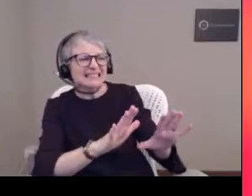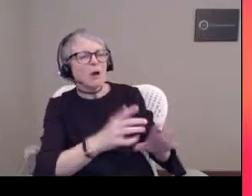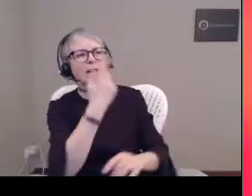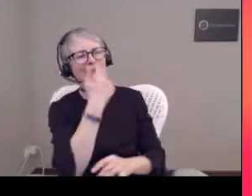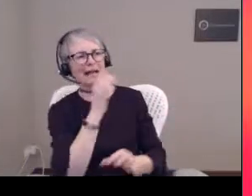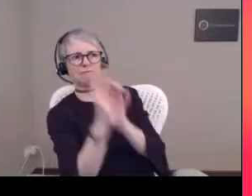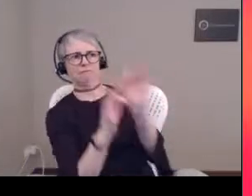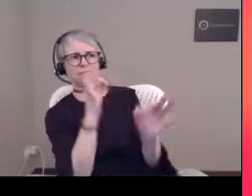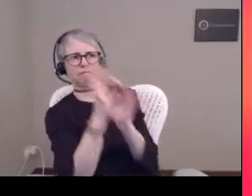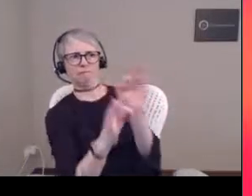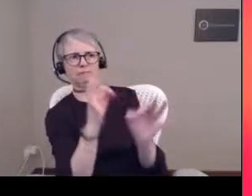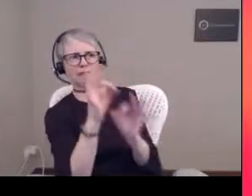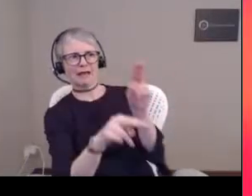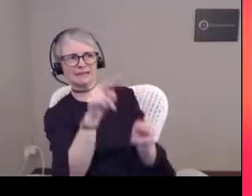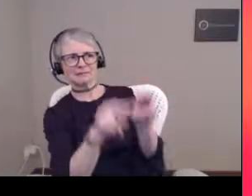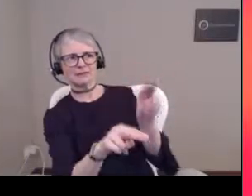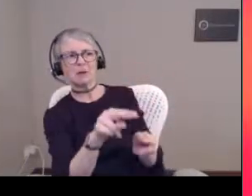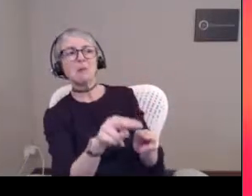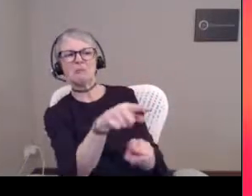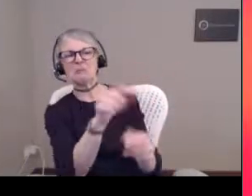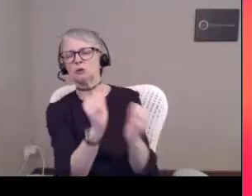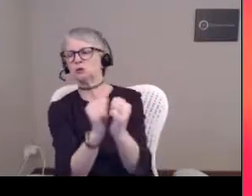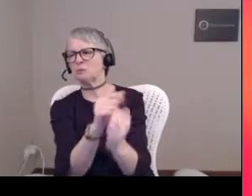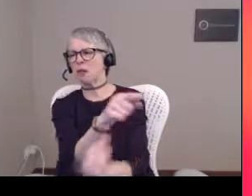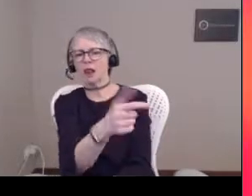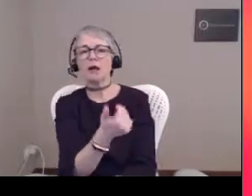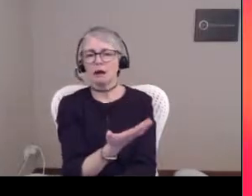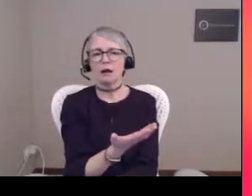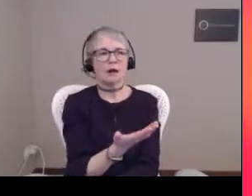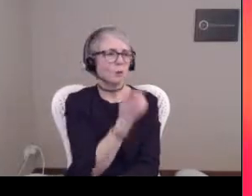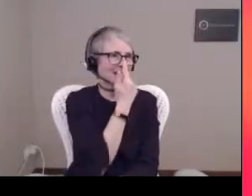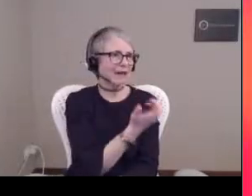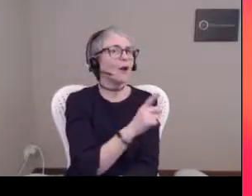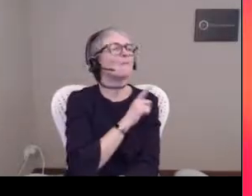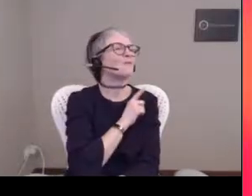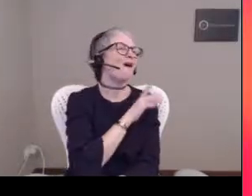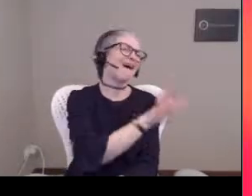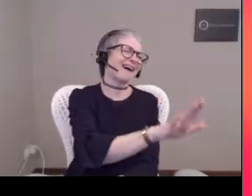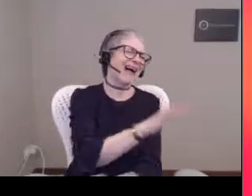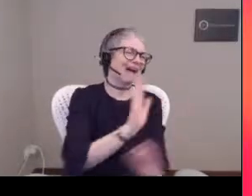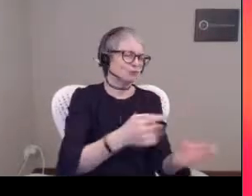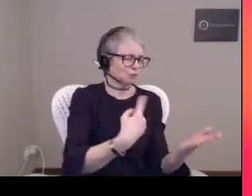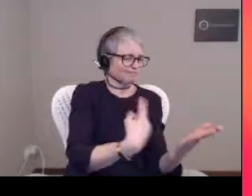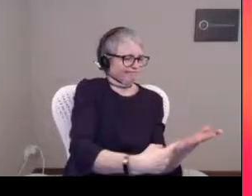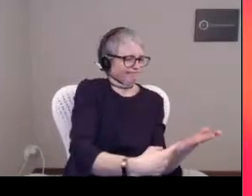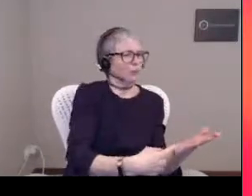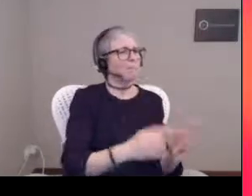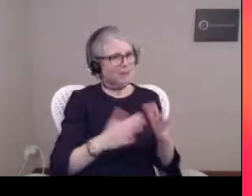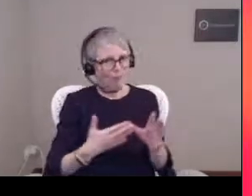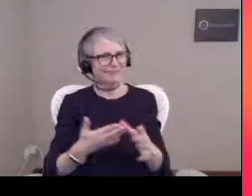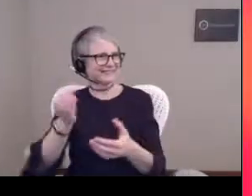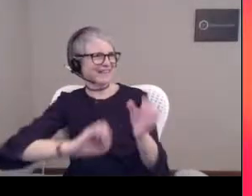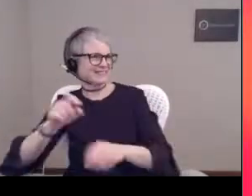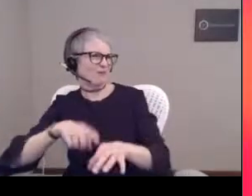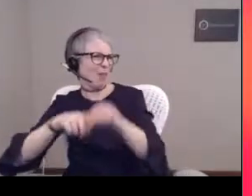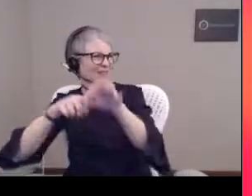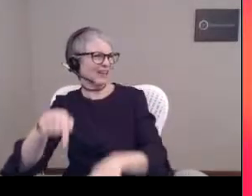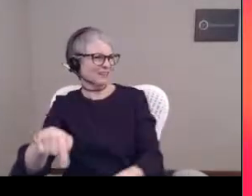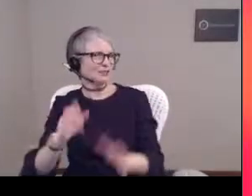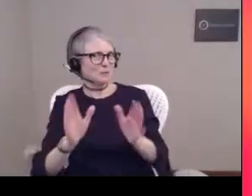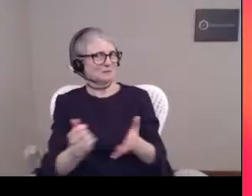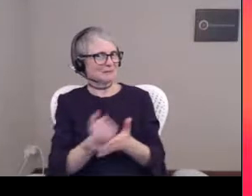that qualification. And the only reason we're doing that is because it's a scientific qualification at the end of the day. So we need to make sure that we're being truthful, that we can